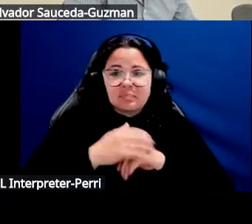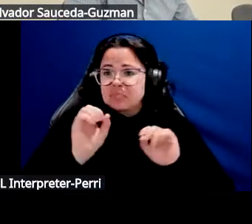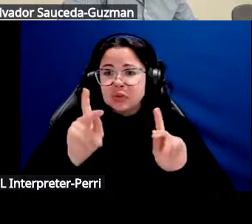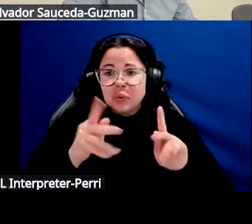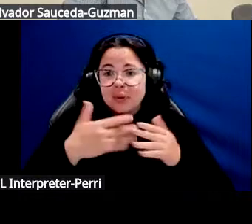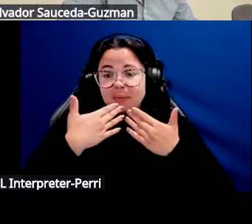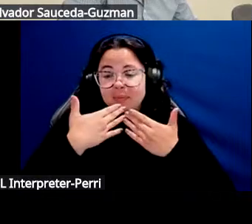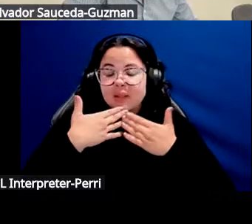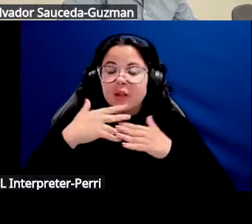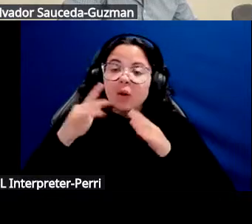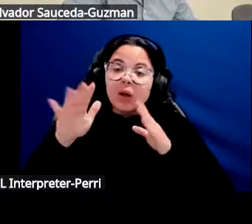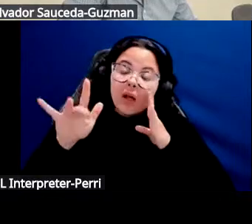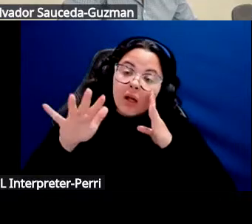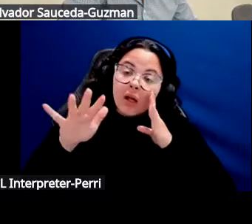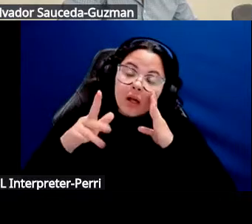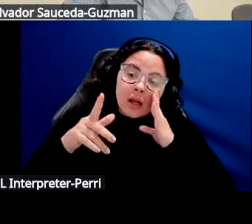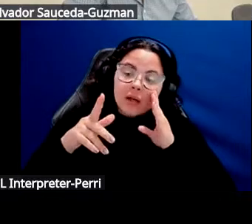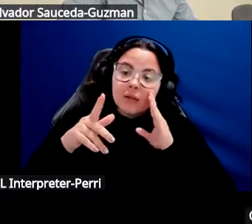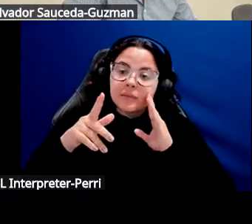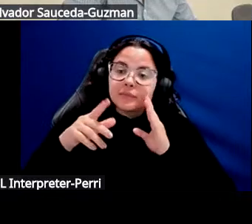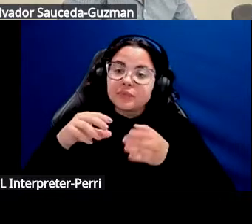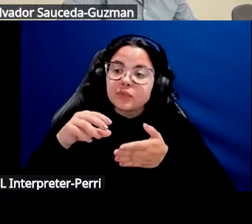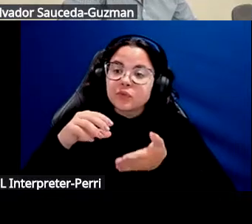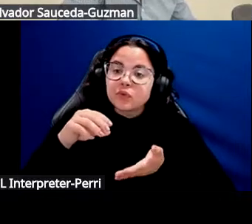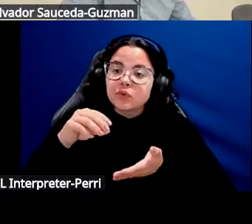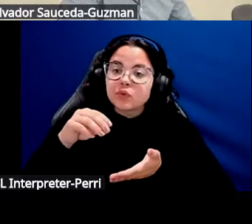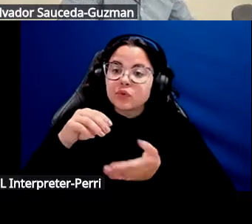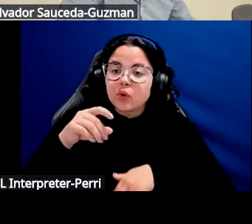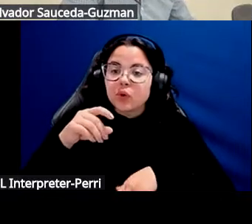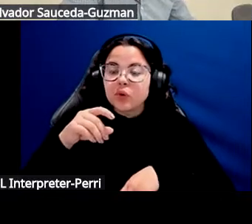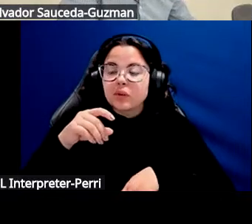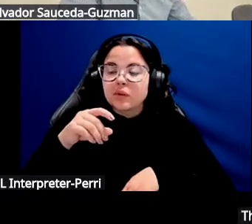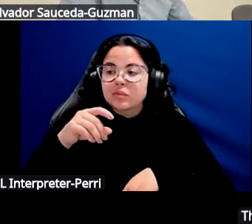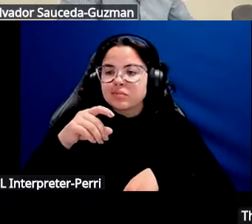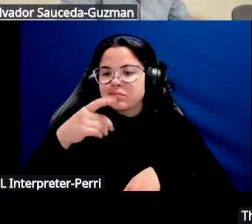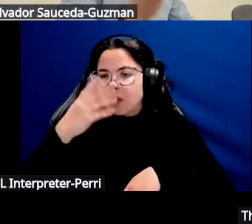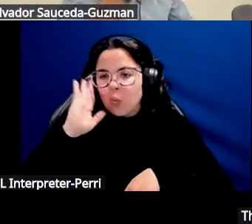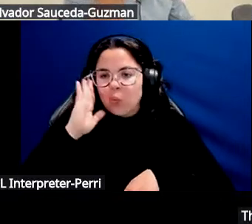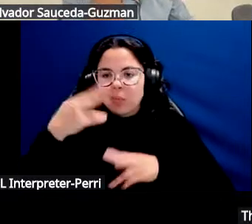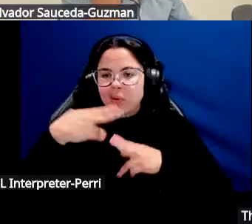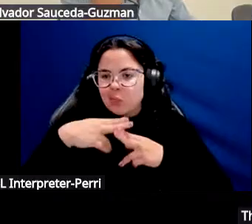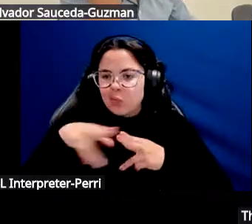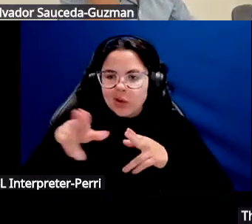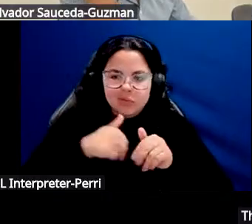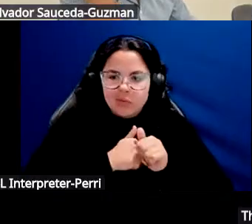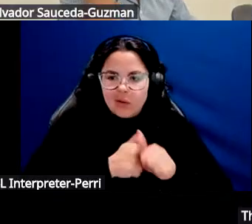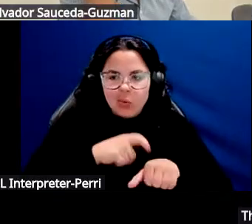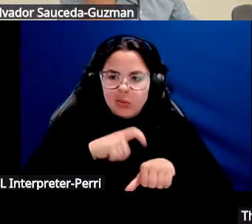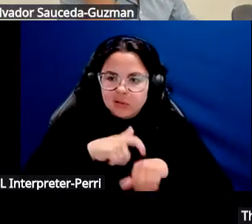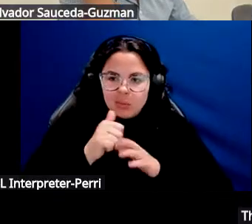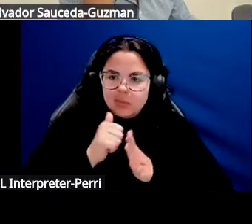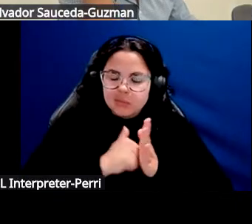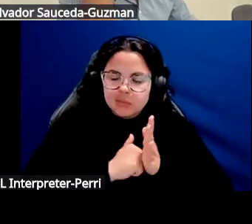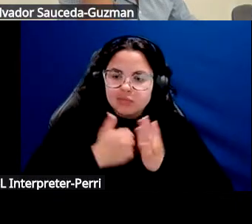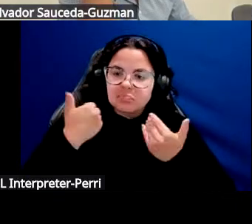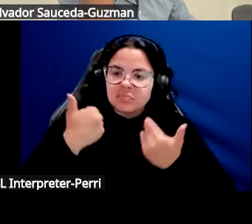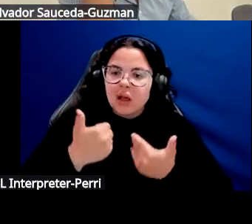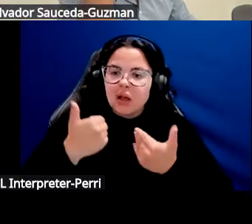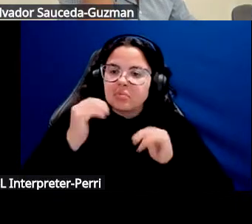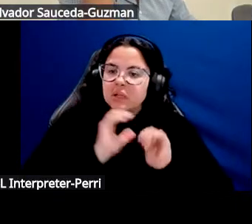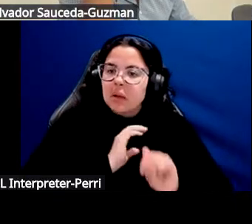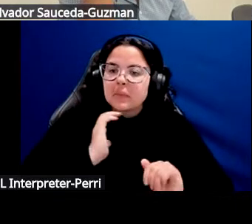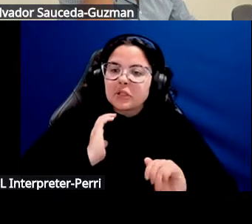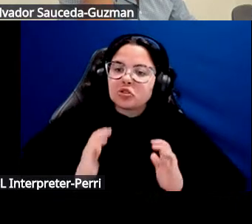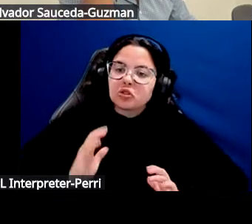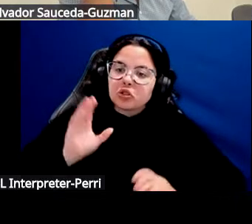okay. Noting our time relative to the agenda, I'll be brief. I'm Commissioner Cholby. I'm the chair of